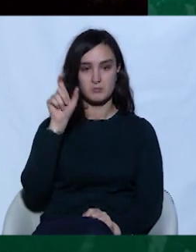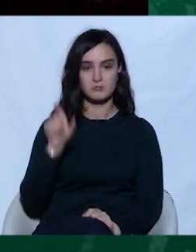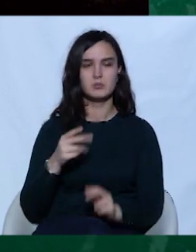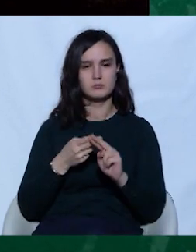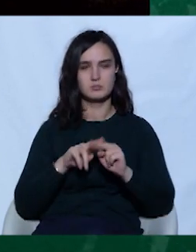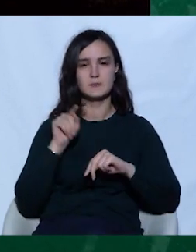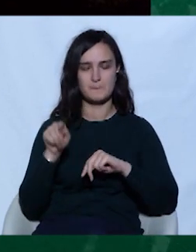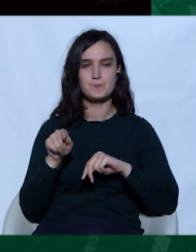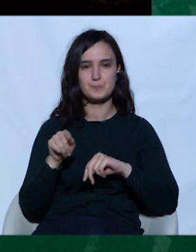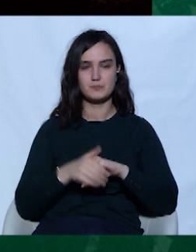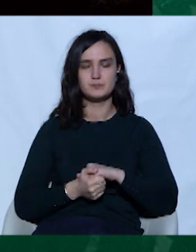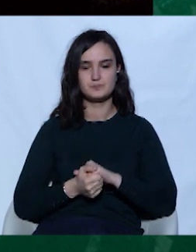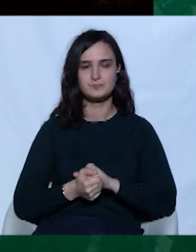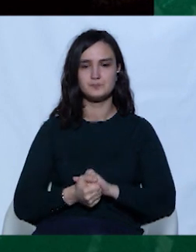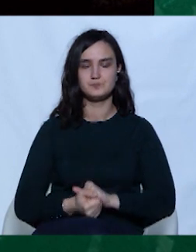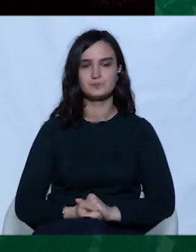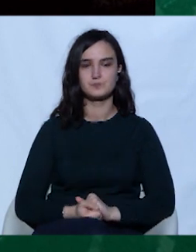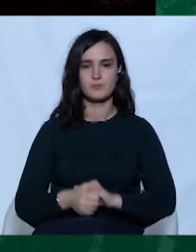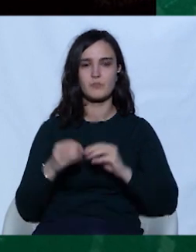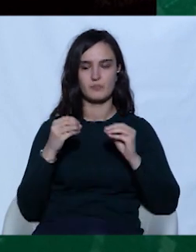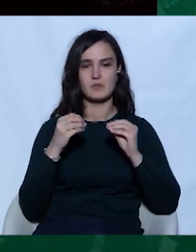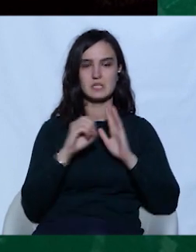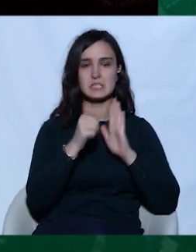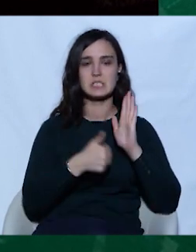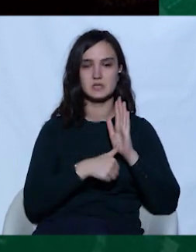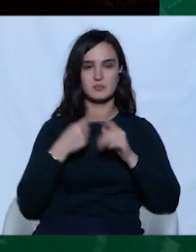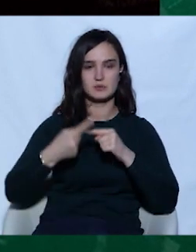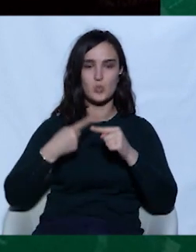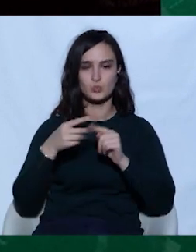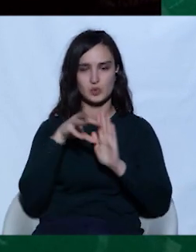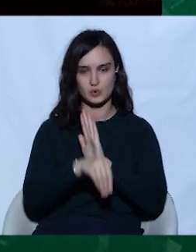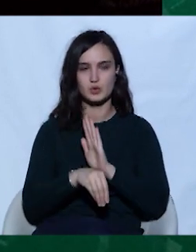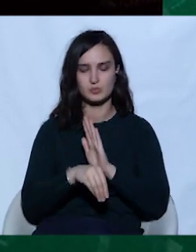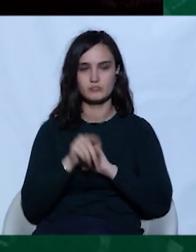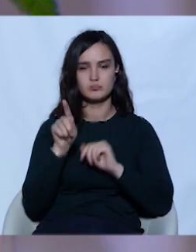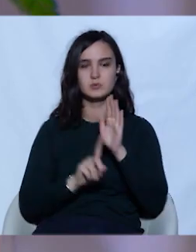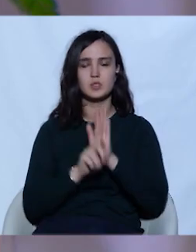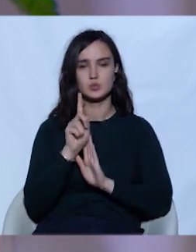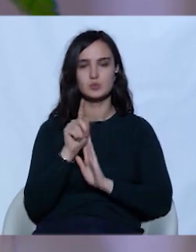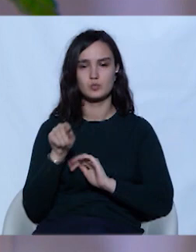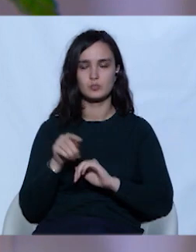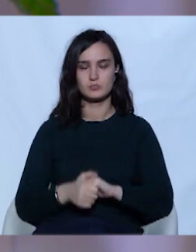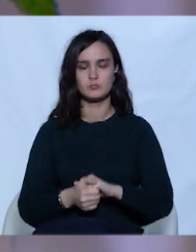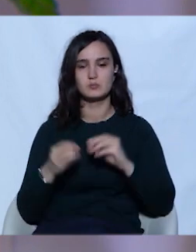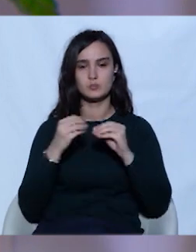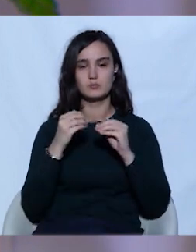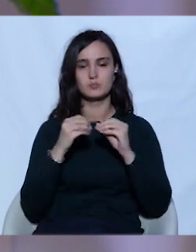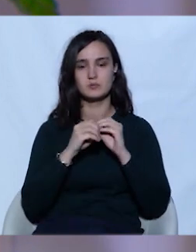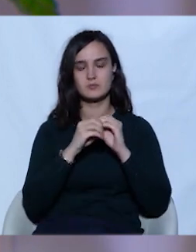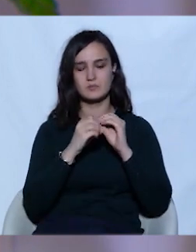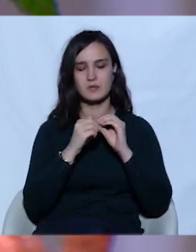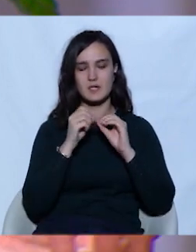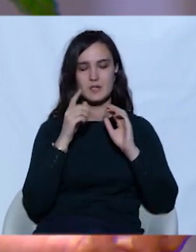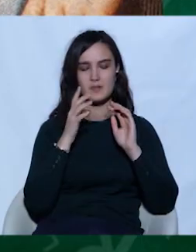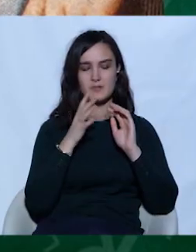This is the famous Jane Austen, author of 6 major novels. She lived